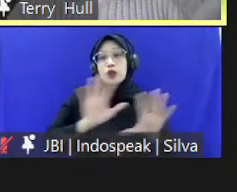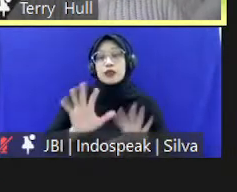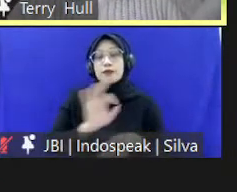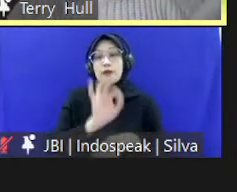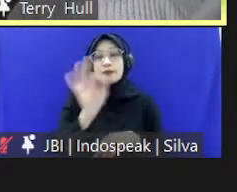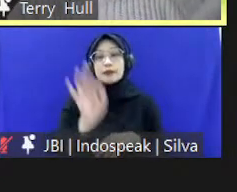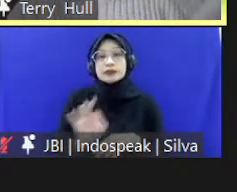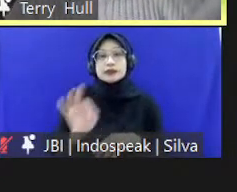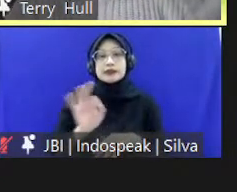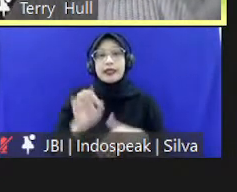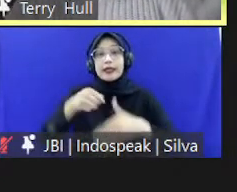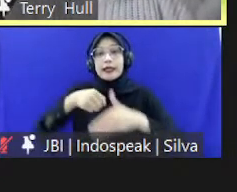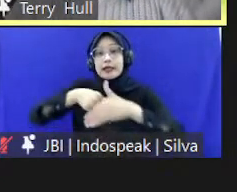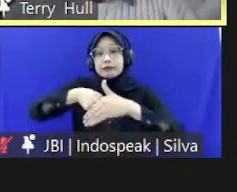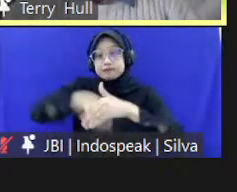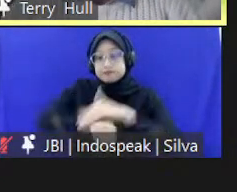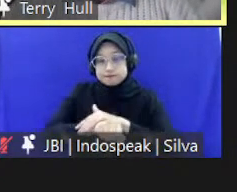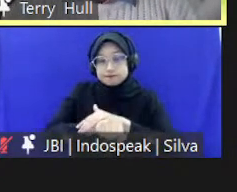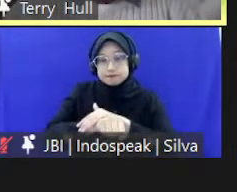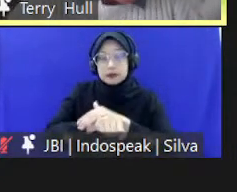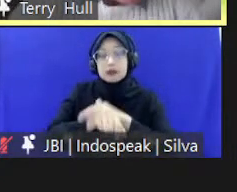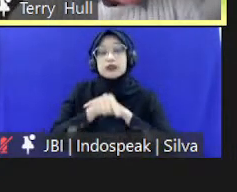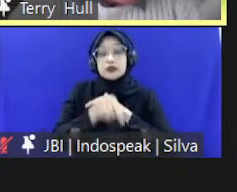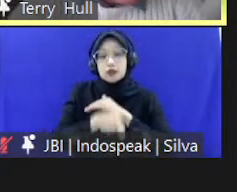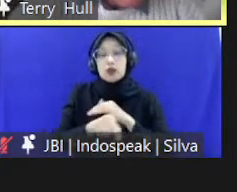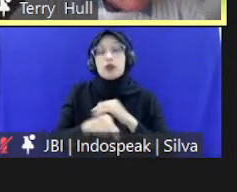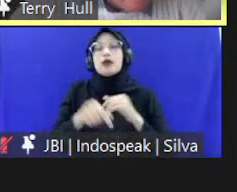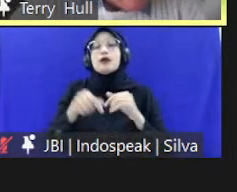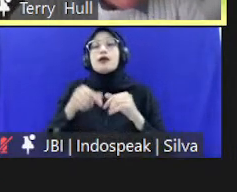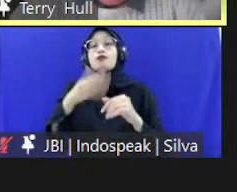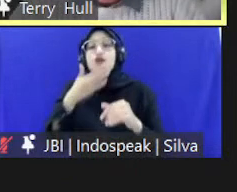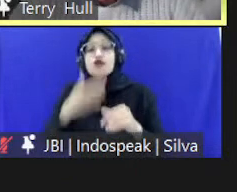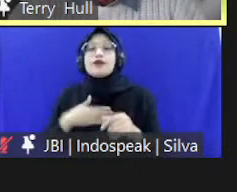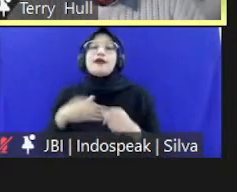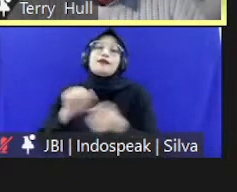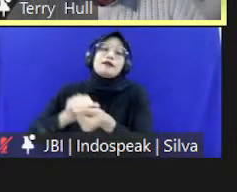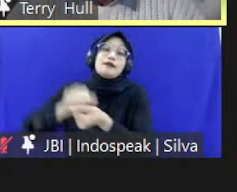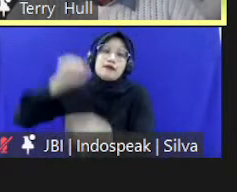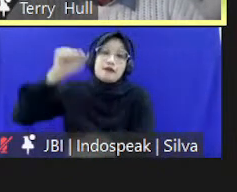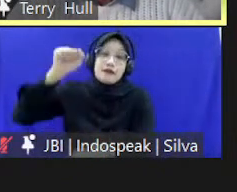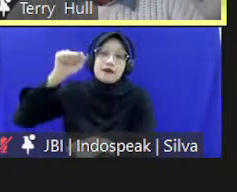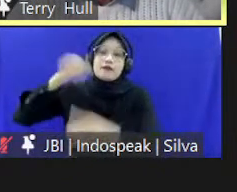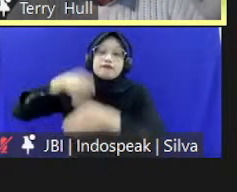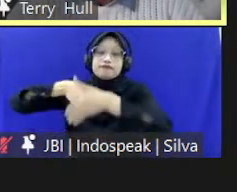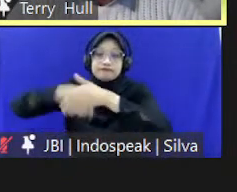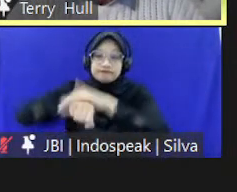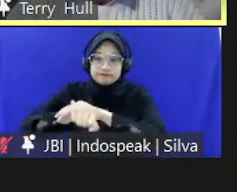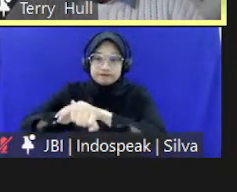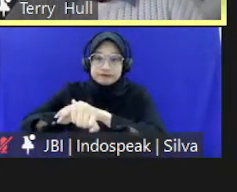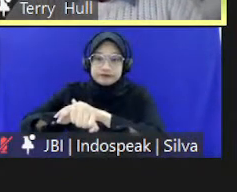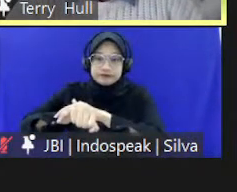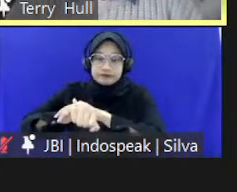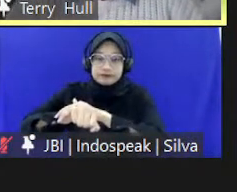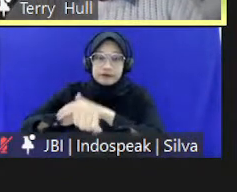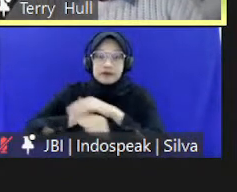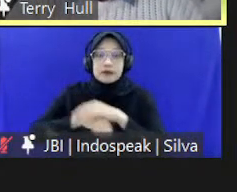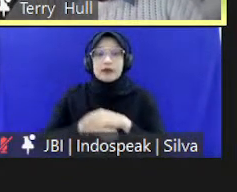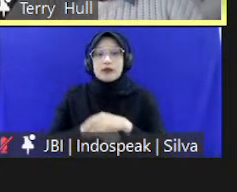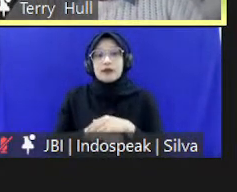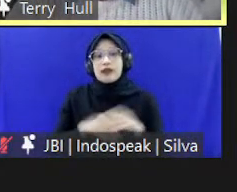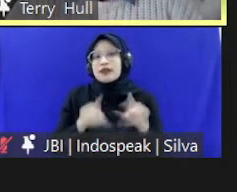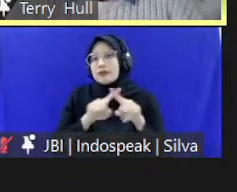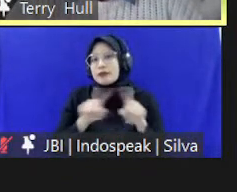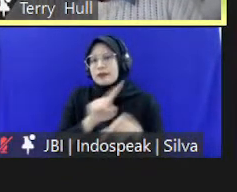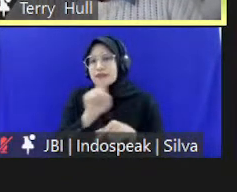births have birth certificates, according to the Ministry of Health website. The question